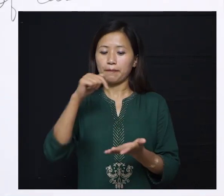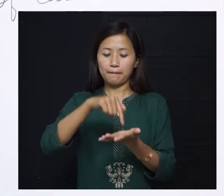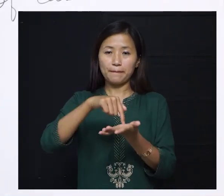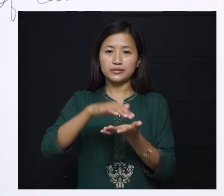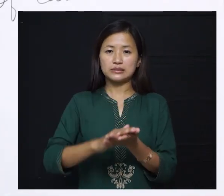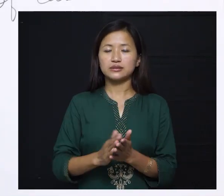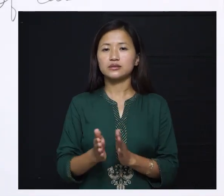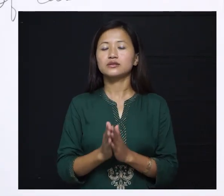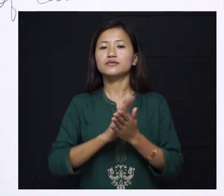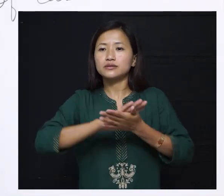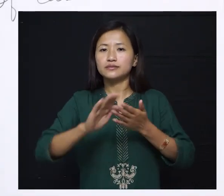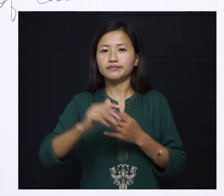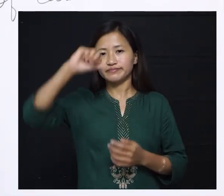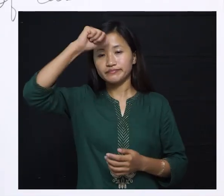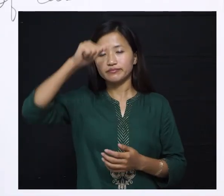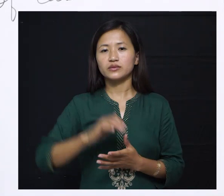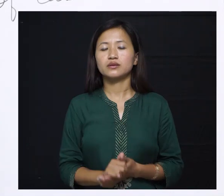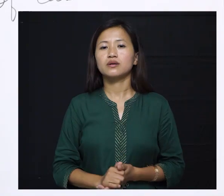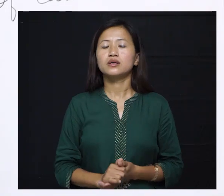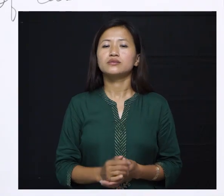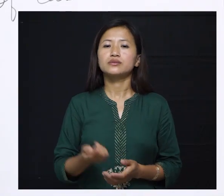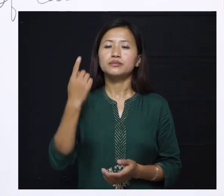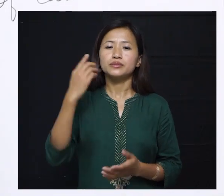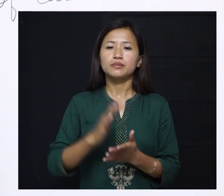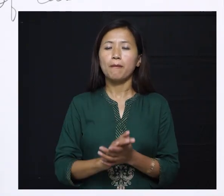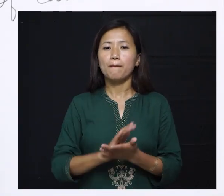the Hindus. Remember, during the medieval times,